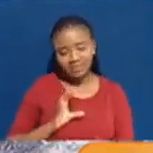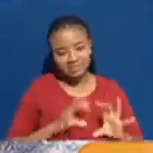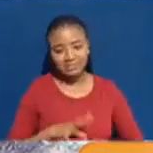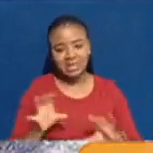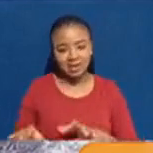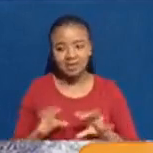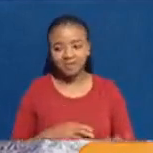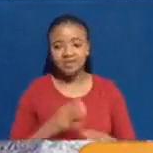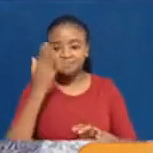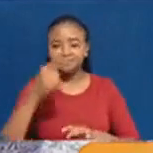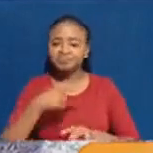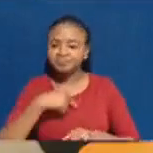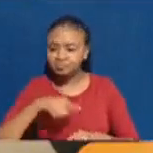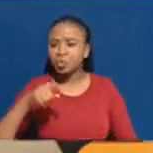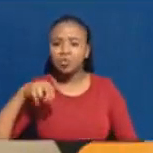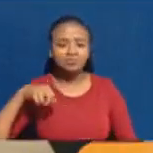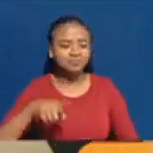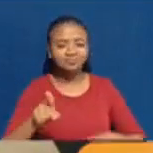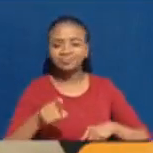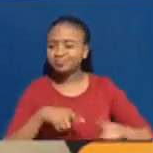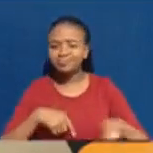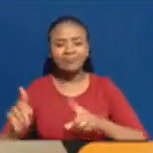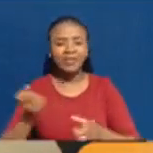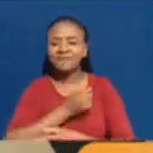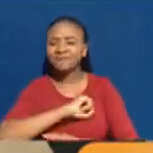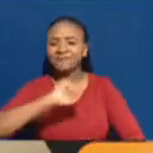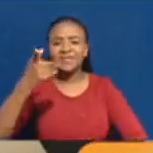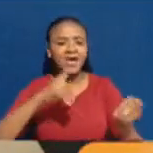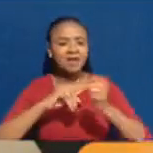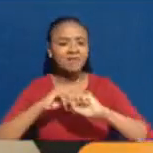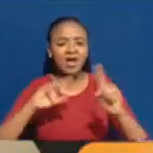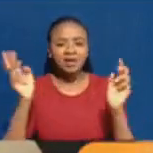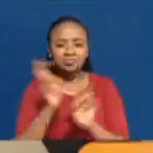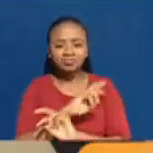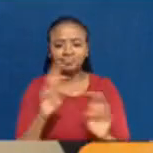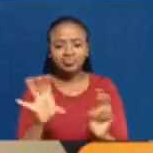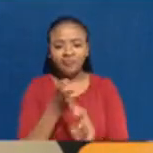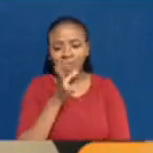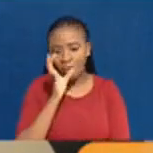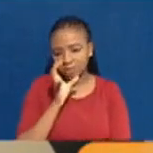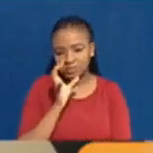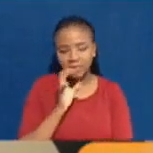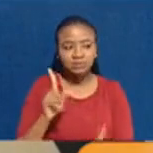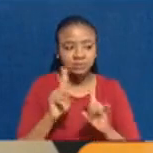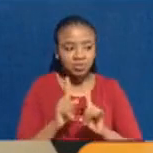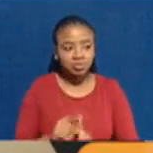mrefu sana kwenda kutafuta maji. We have done four water pans. And